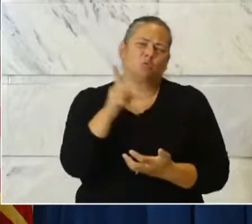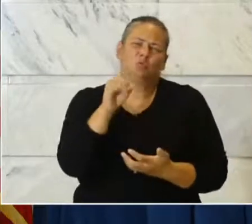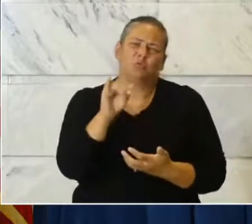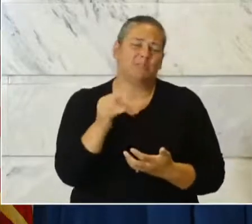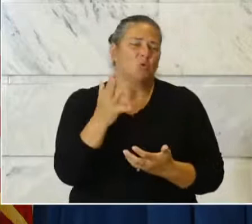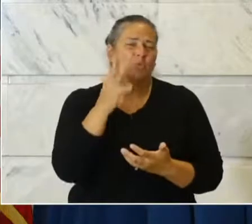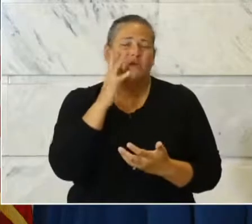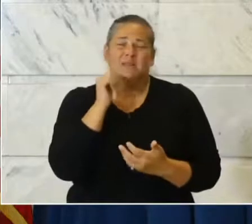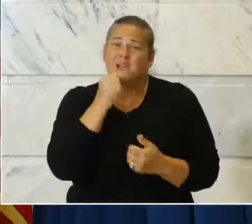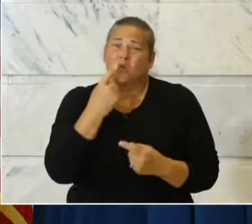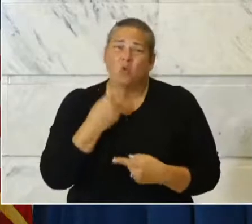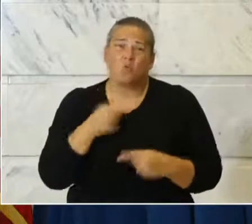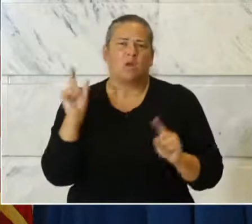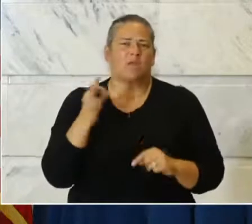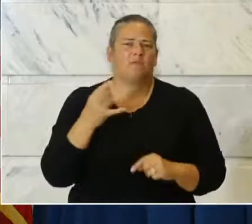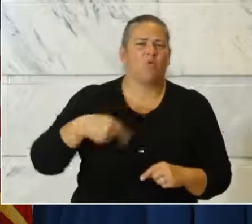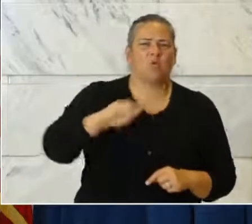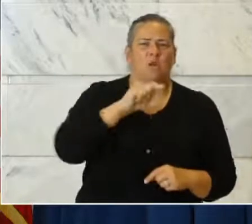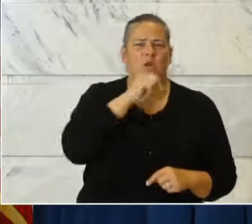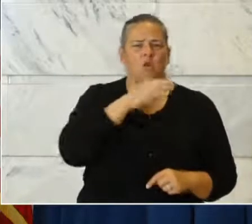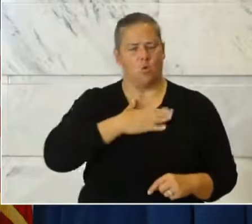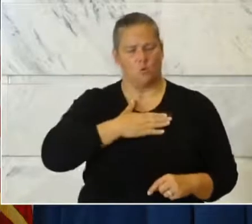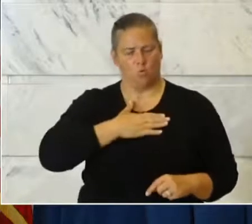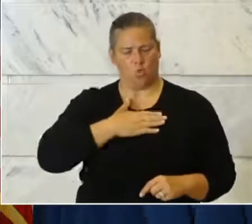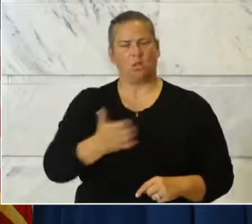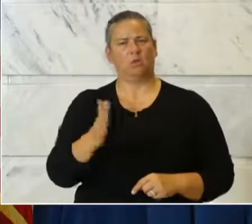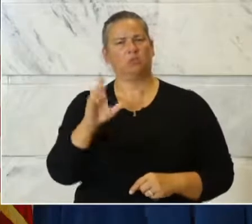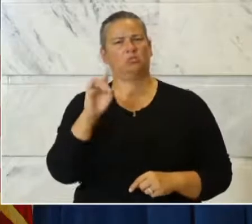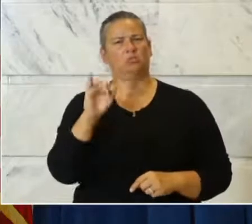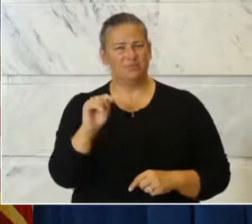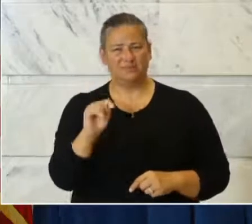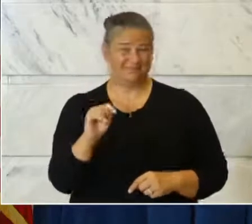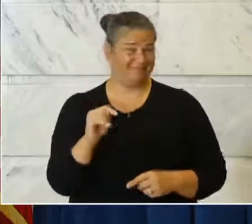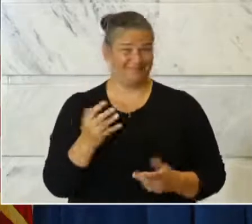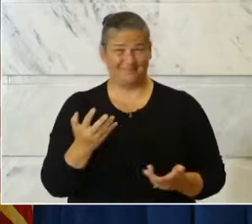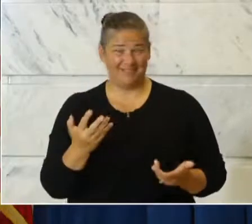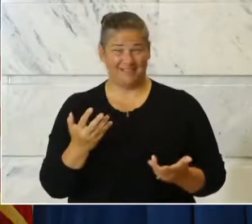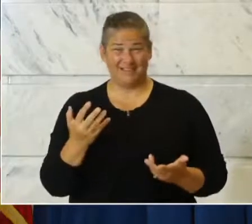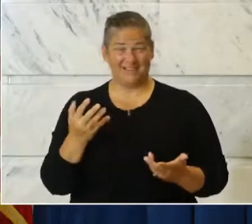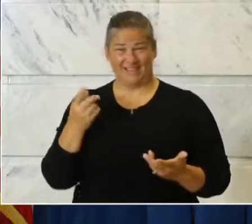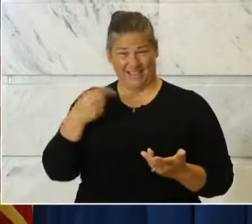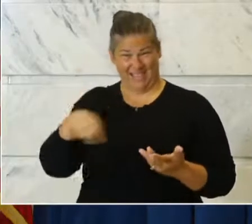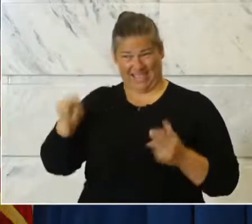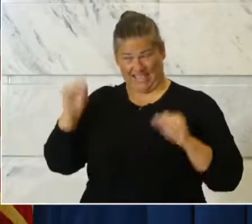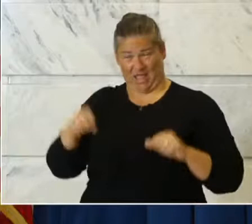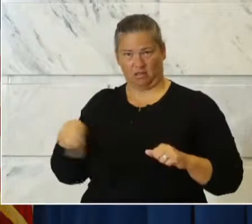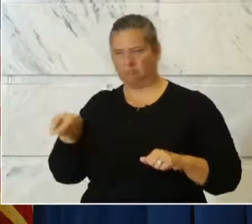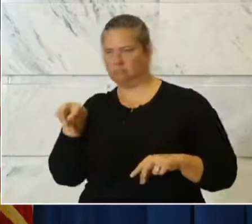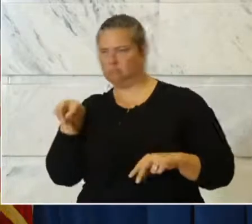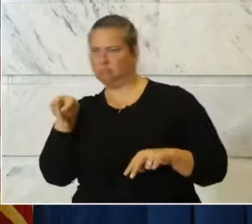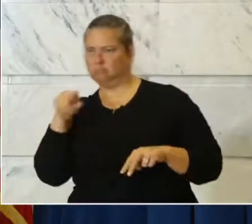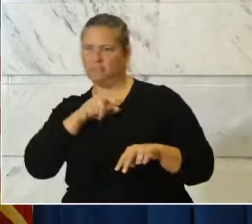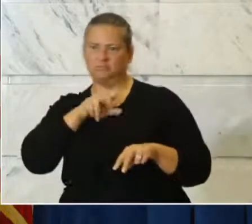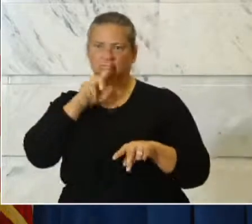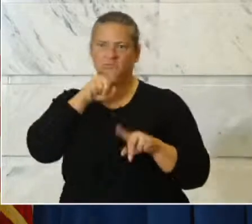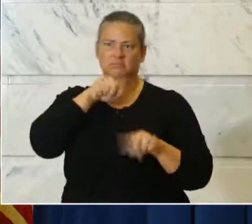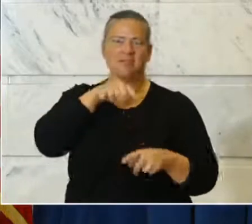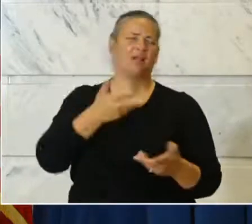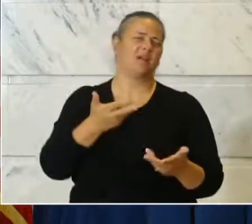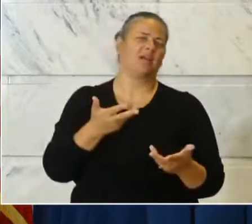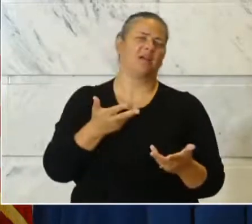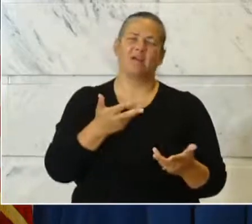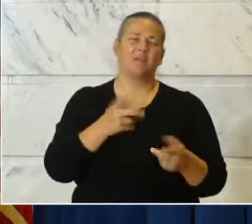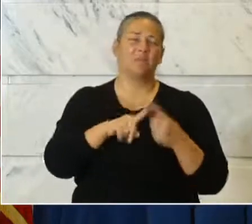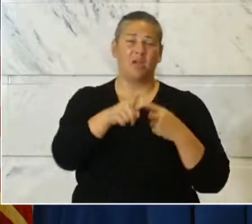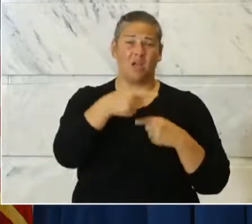unless people are willing to do it. There's not enough people out there to enforce everywhere. And so if you have a health condition and somebody